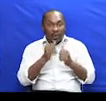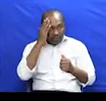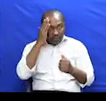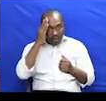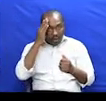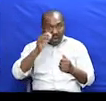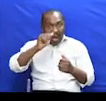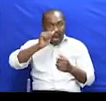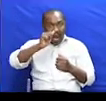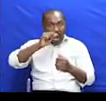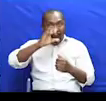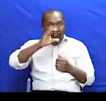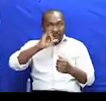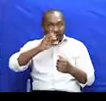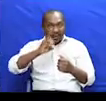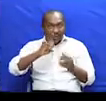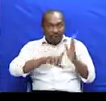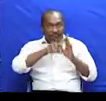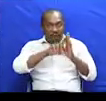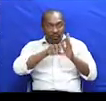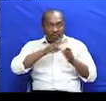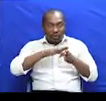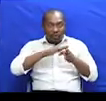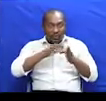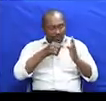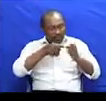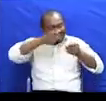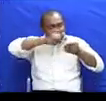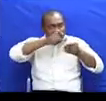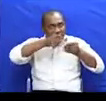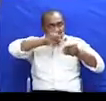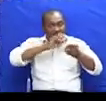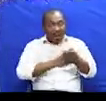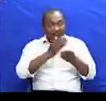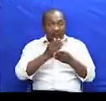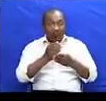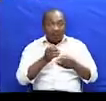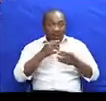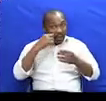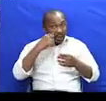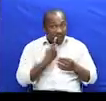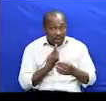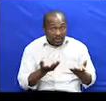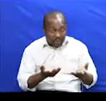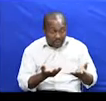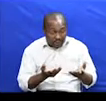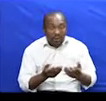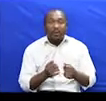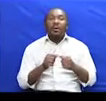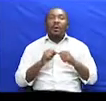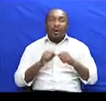used. We need to know the volume of acid used. After experiment, how do we get it? We